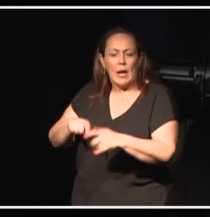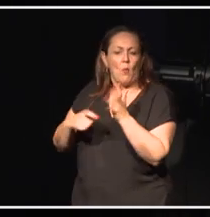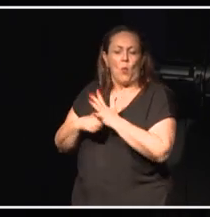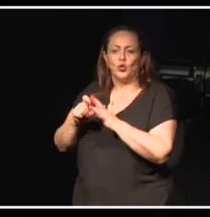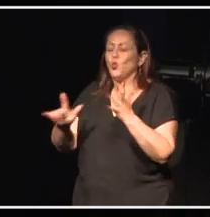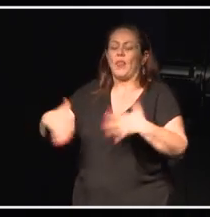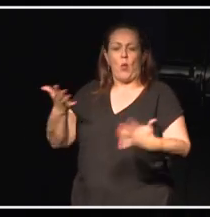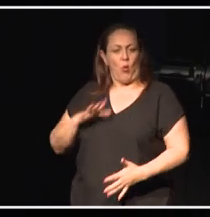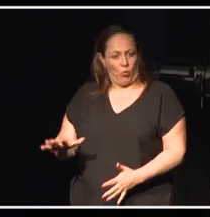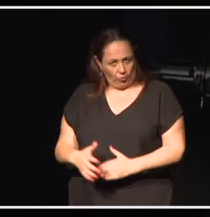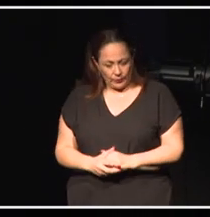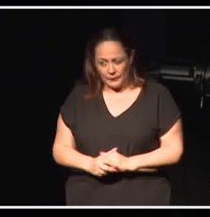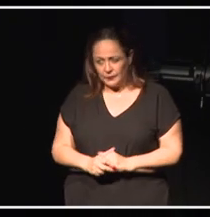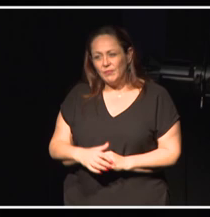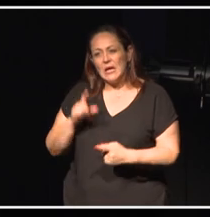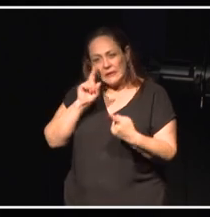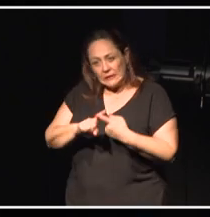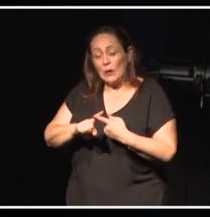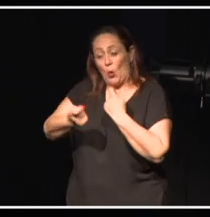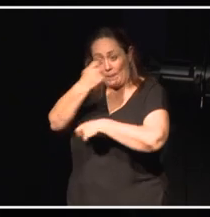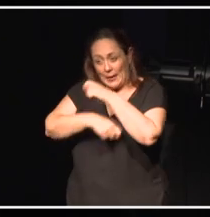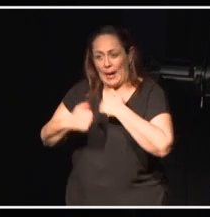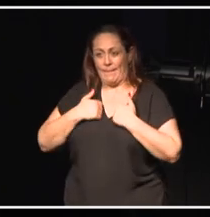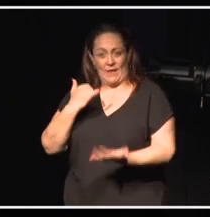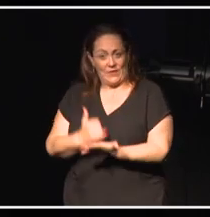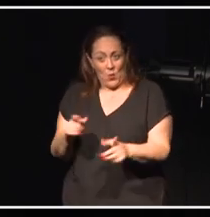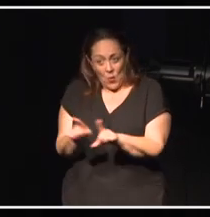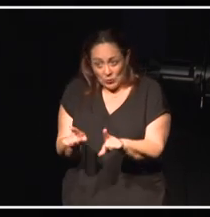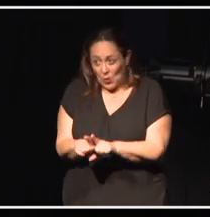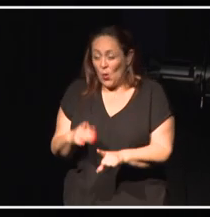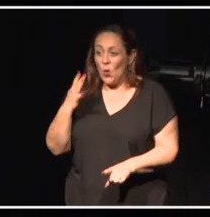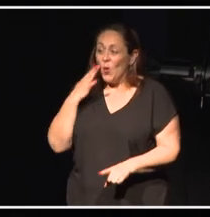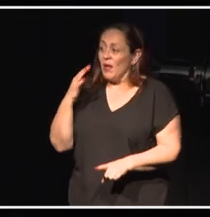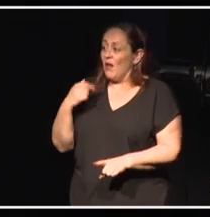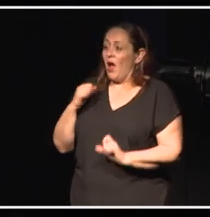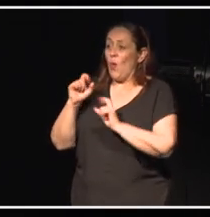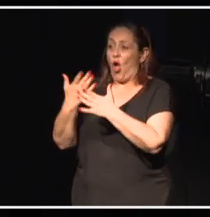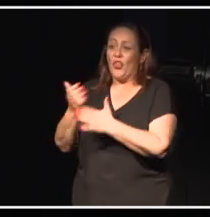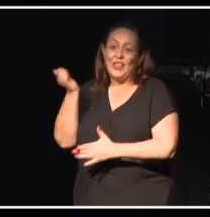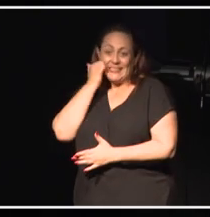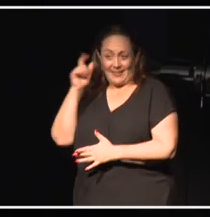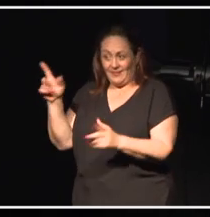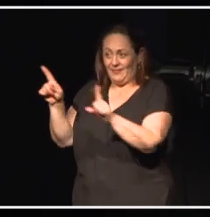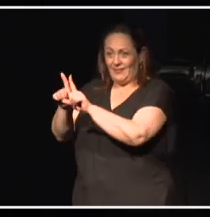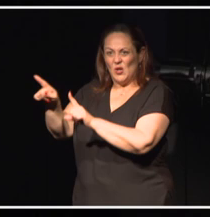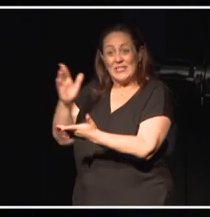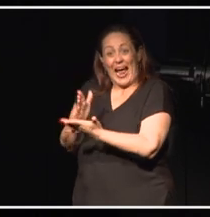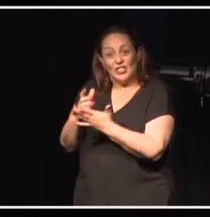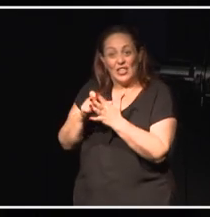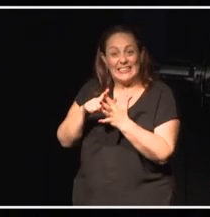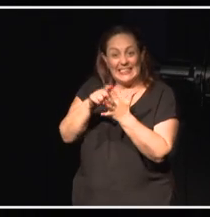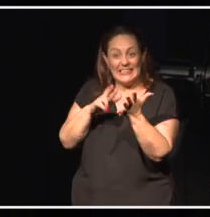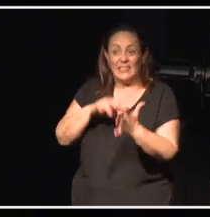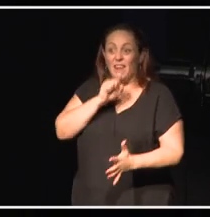kind. It still became my fault that the boy I went on a date with was a basically decent person who